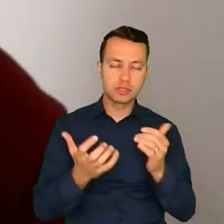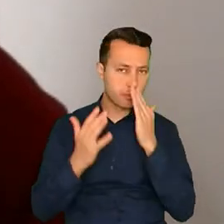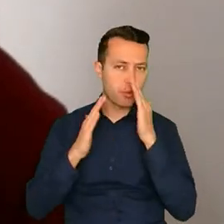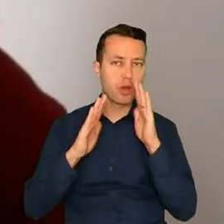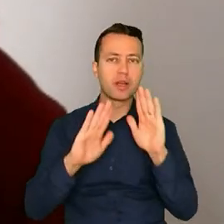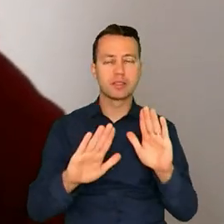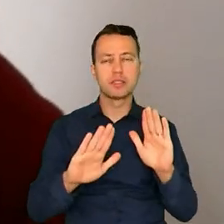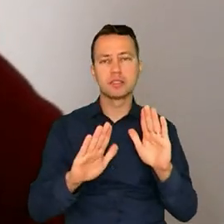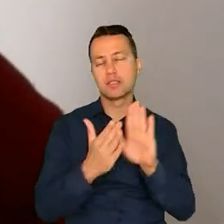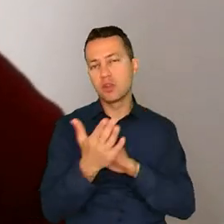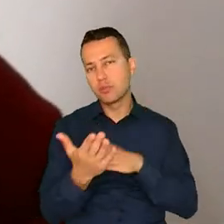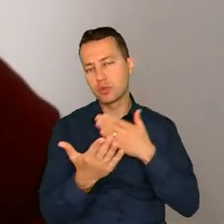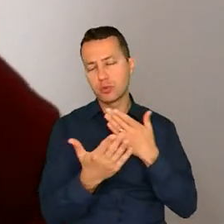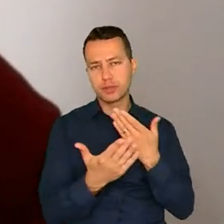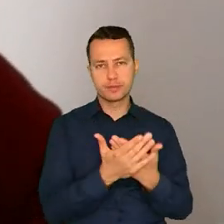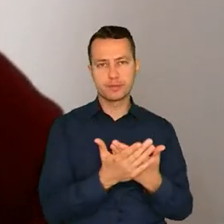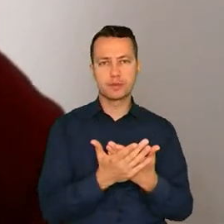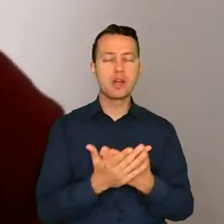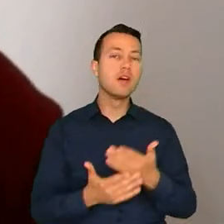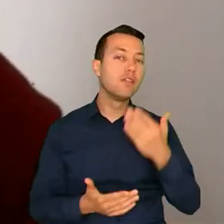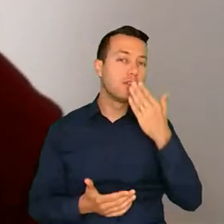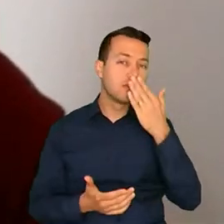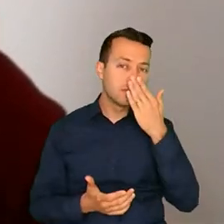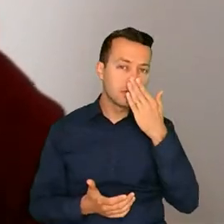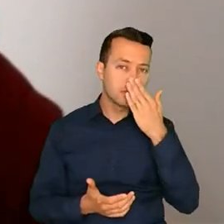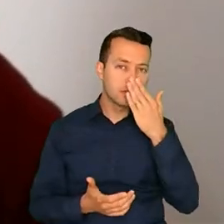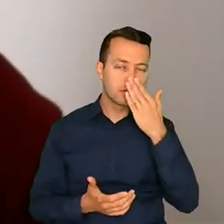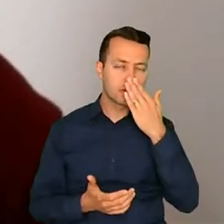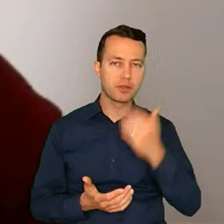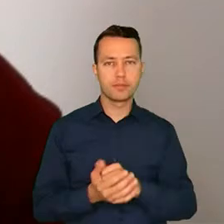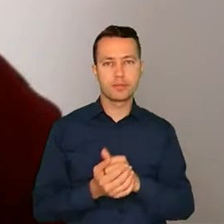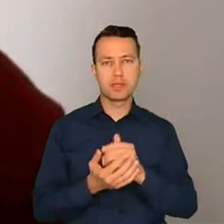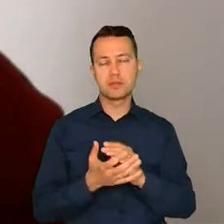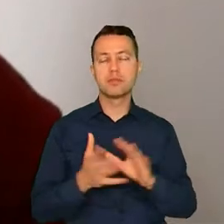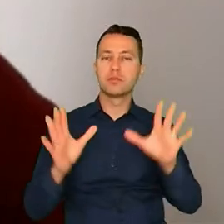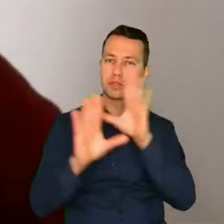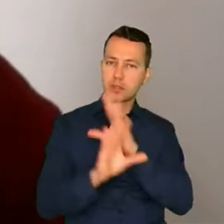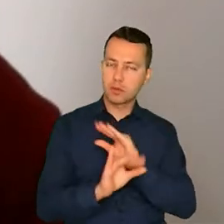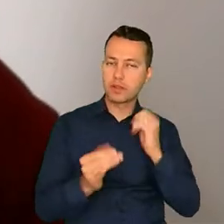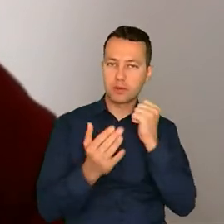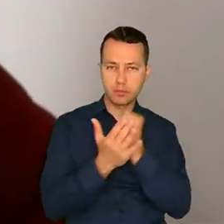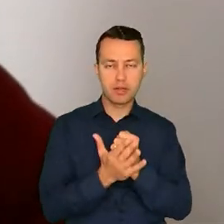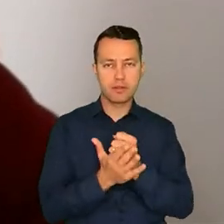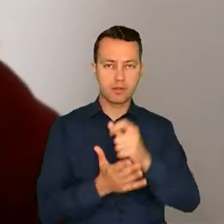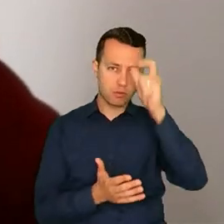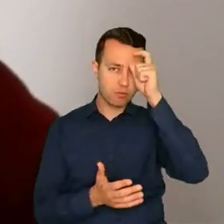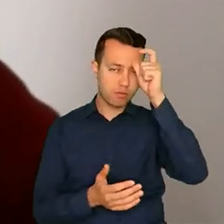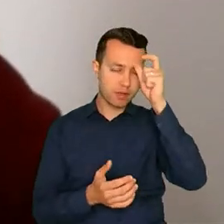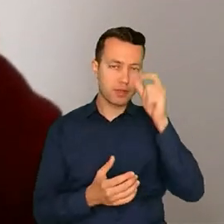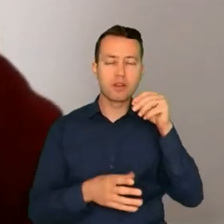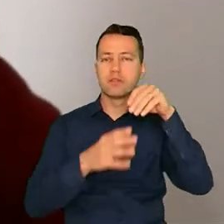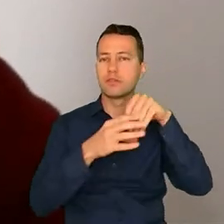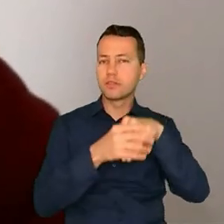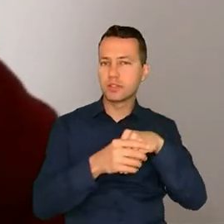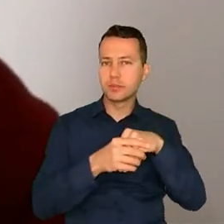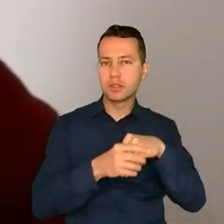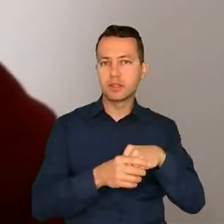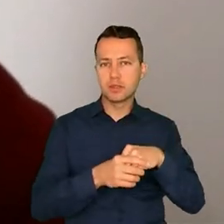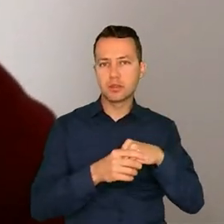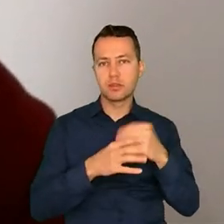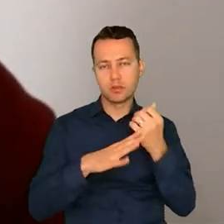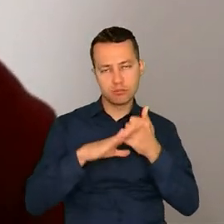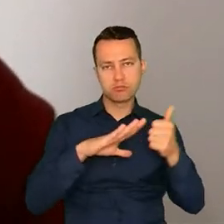financial performance. There was a meta study by Deutsche Bank published about 4 years ago that kind of collected everything existing out